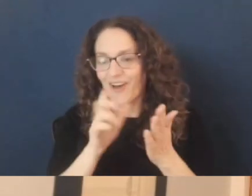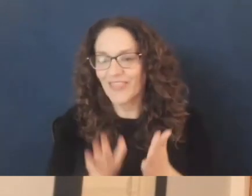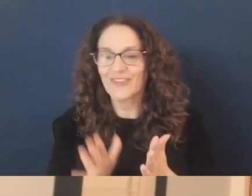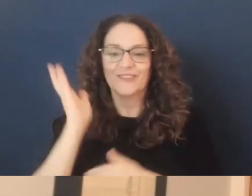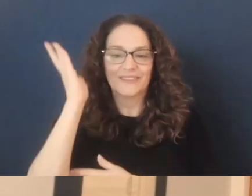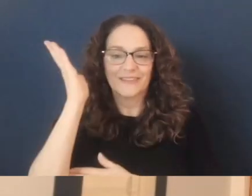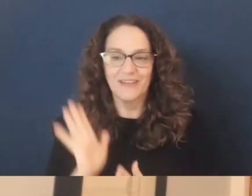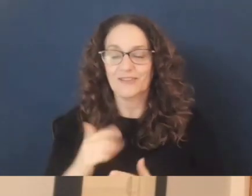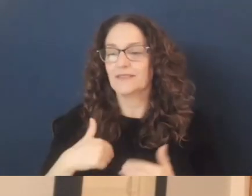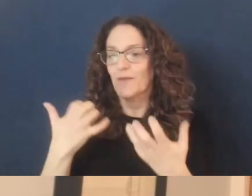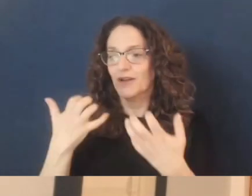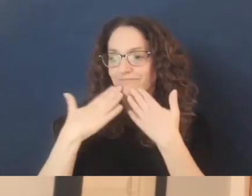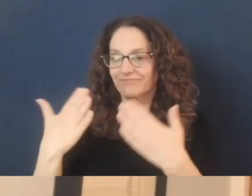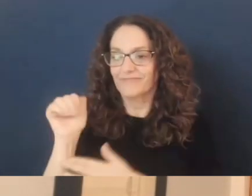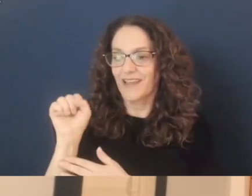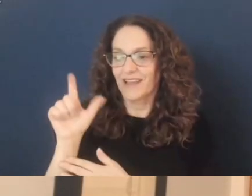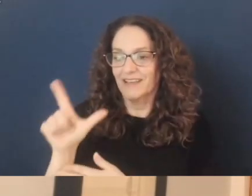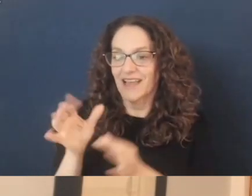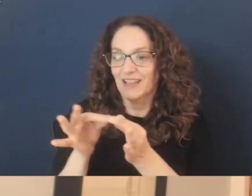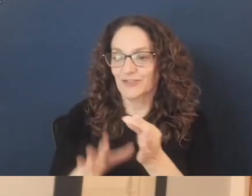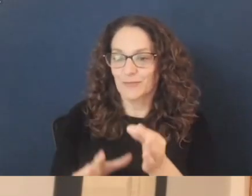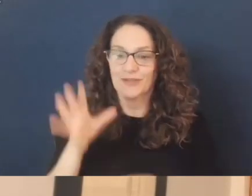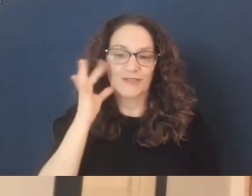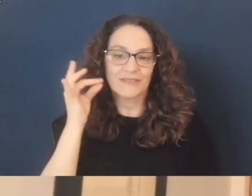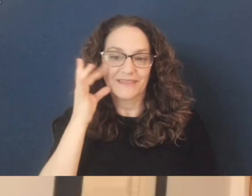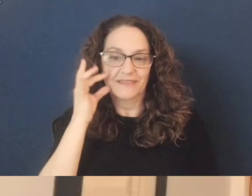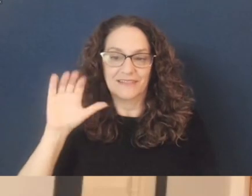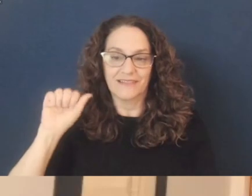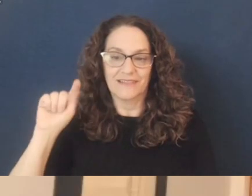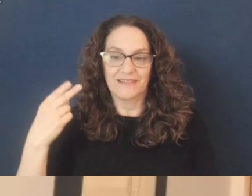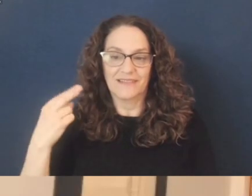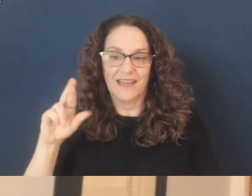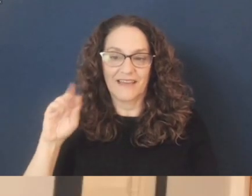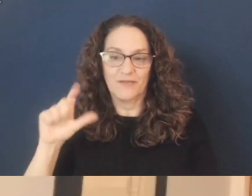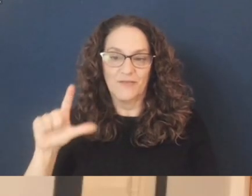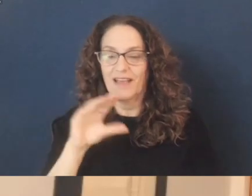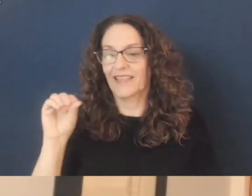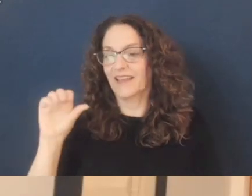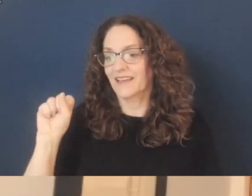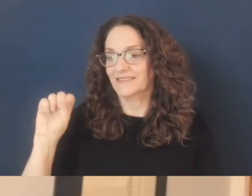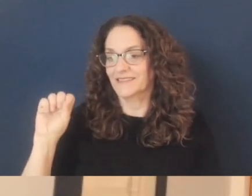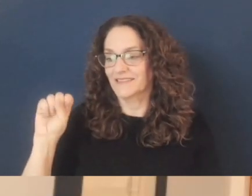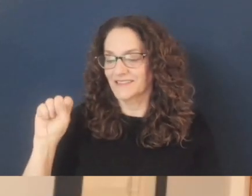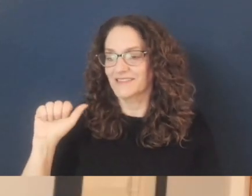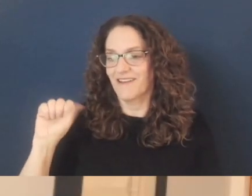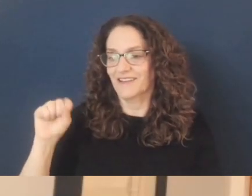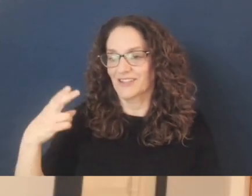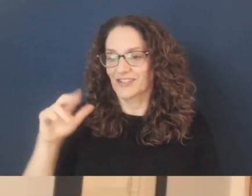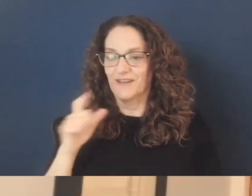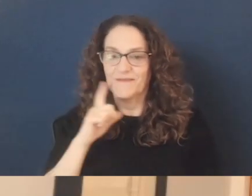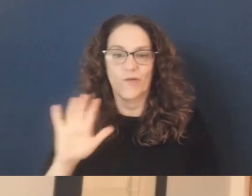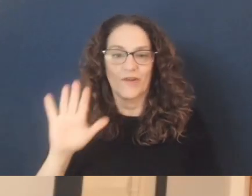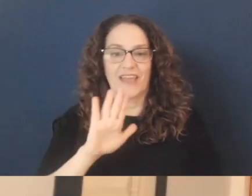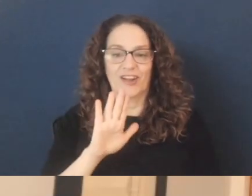our ASL interpreters, Catherell and Sasha, so much for their help this